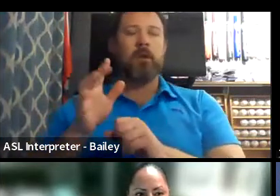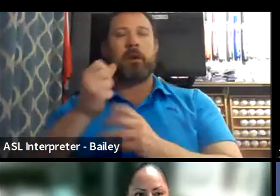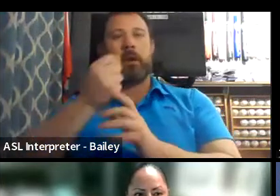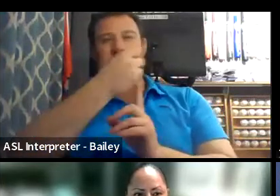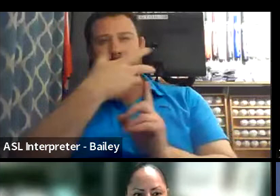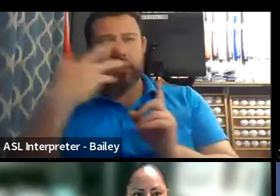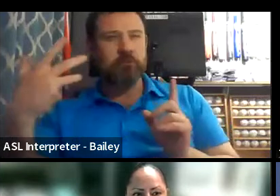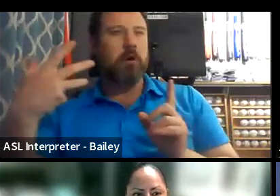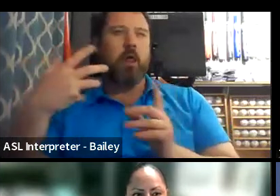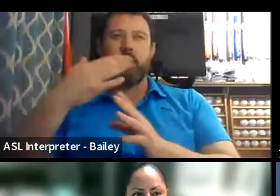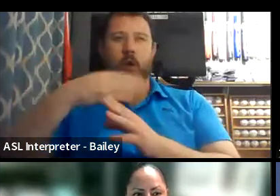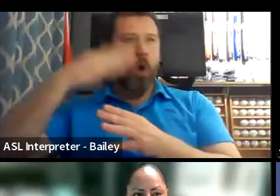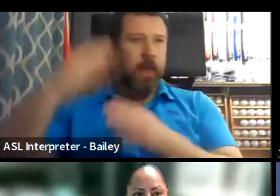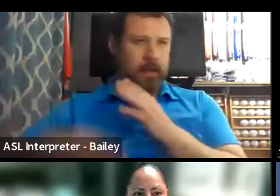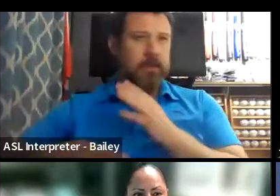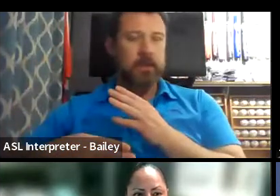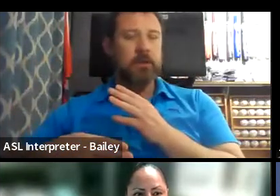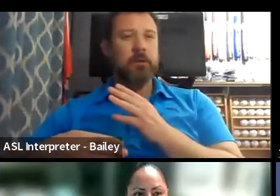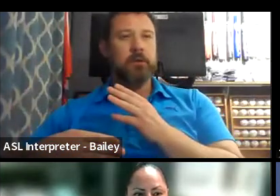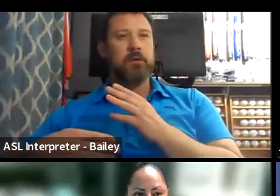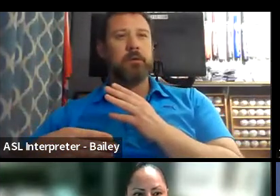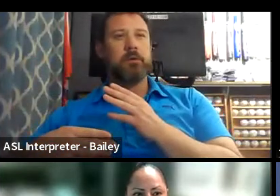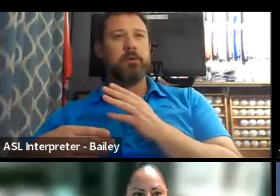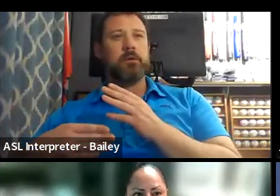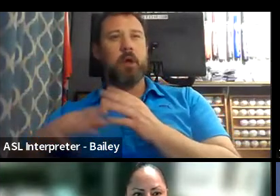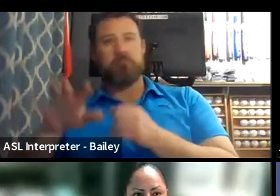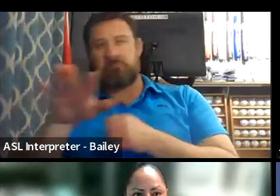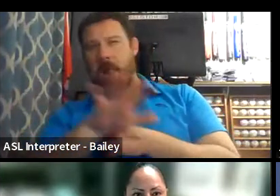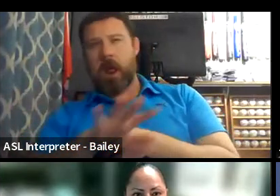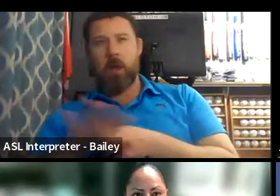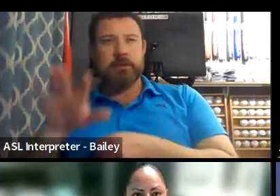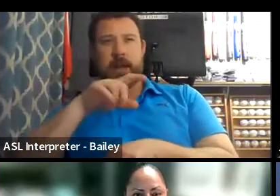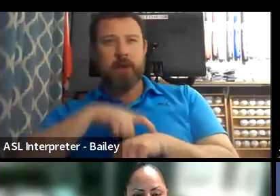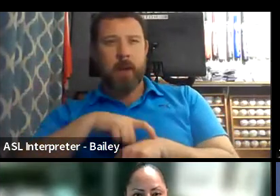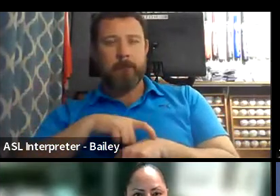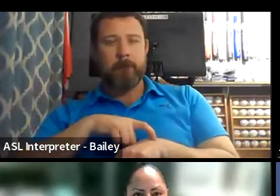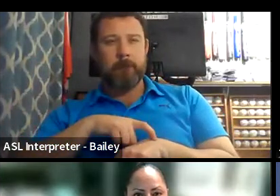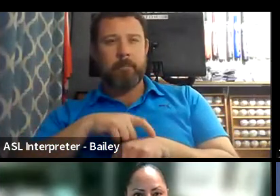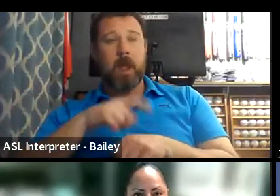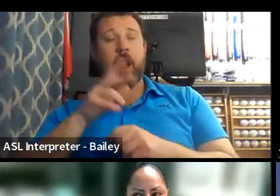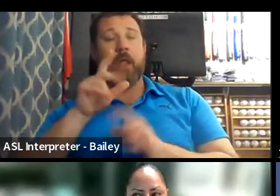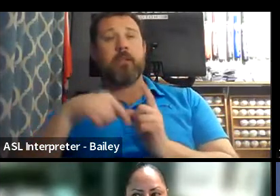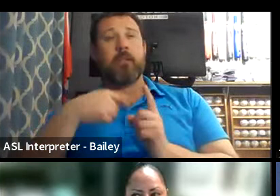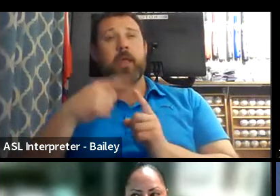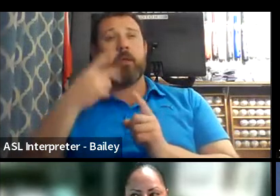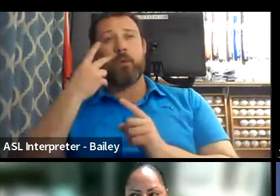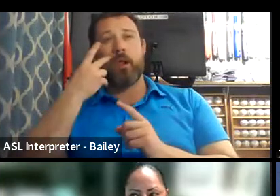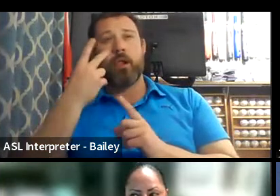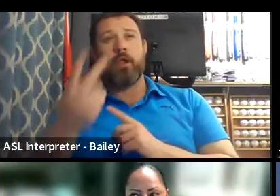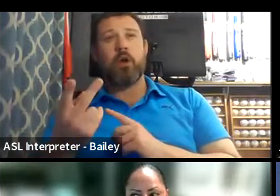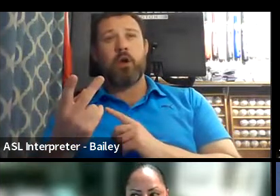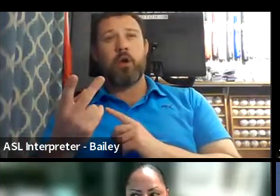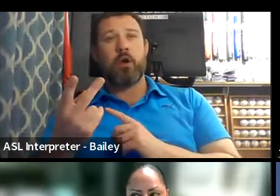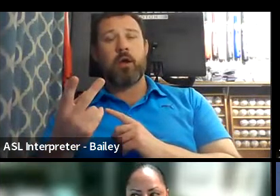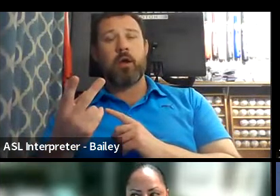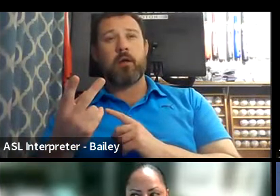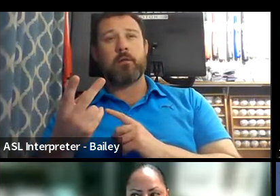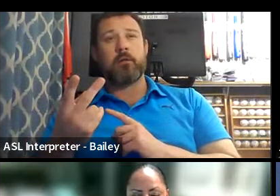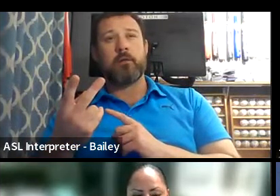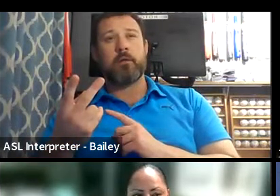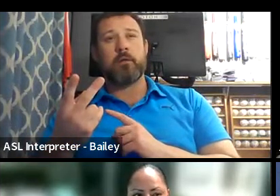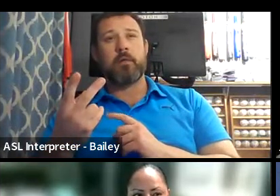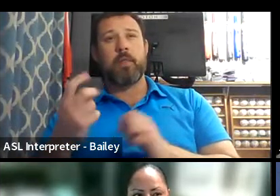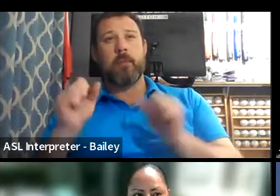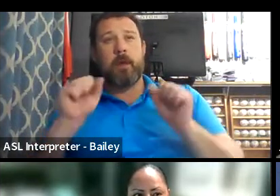are coming to it and ahead at around the same time. And then when we look at the capacity